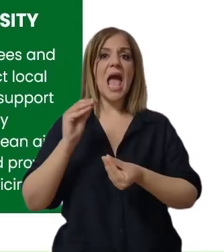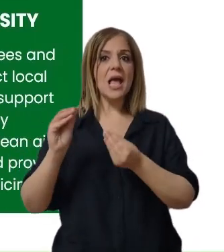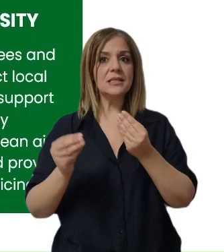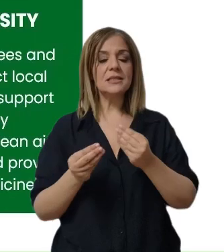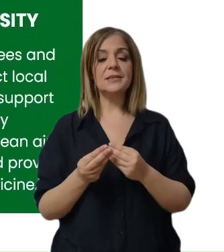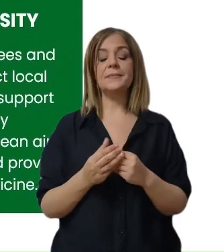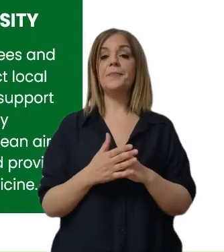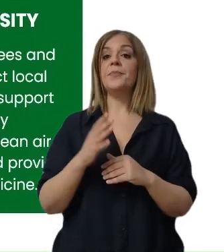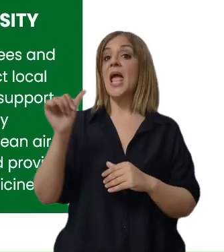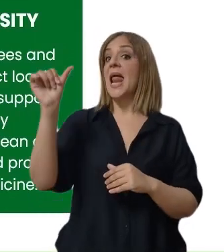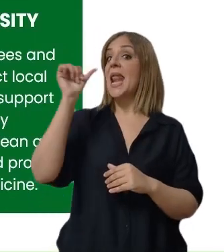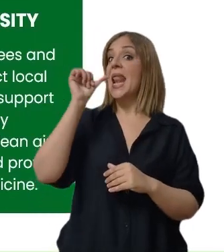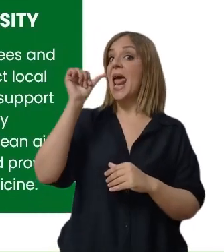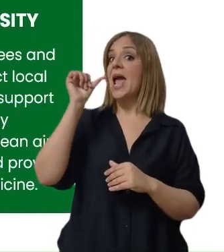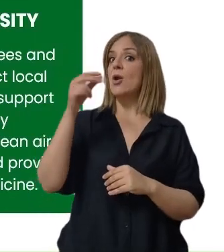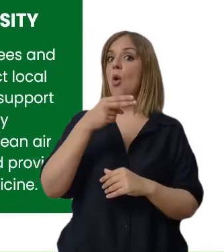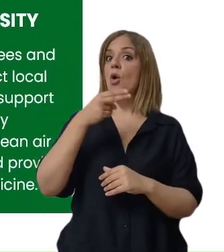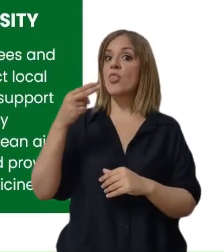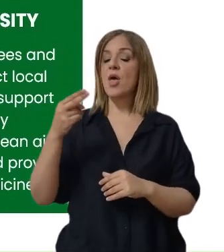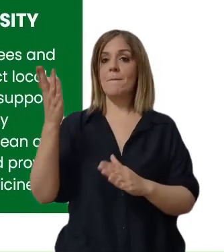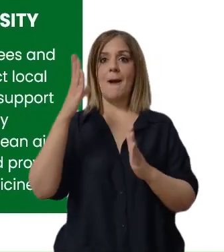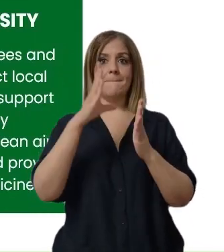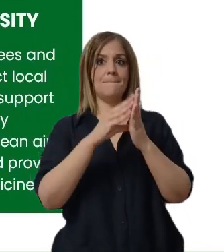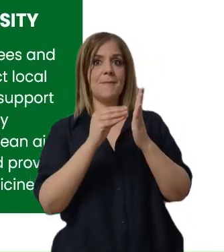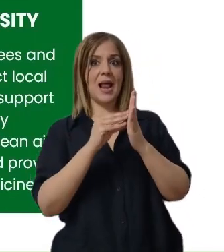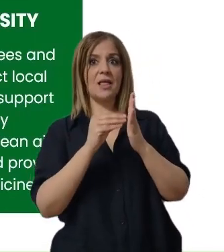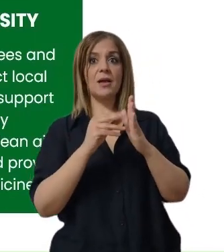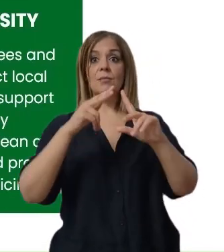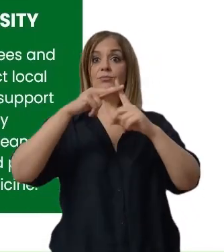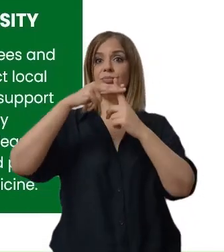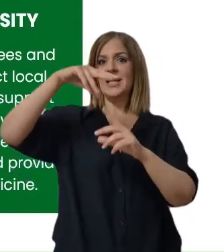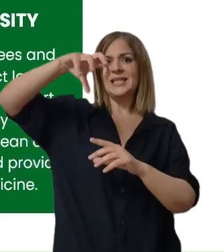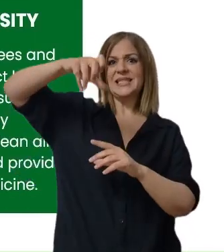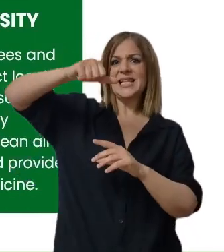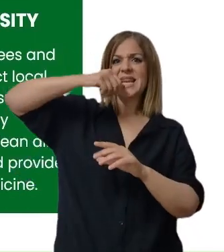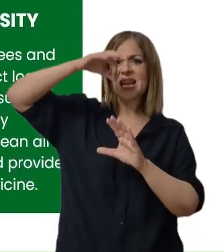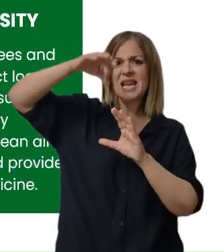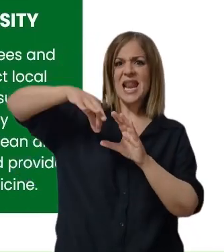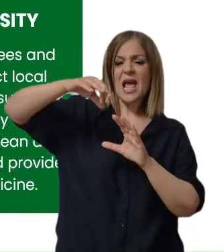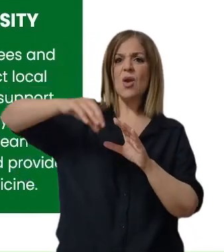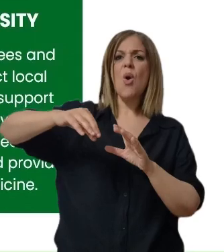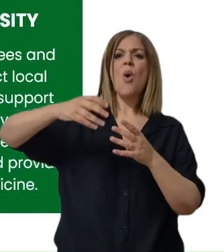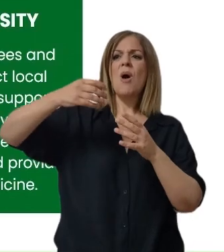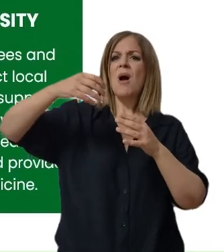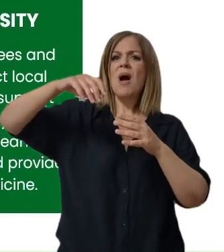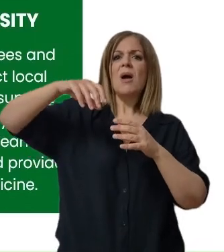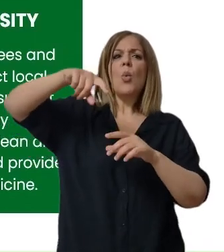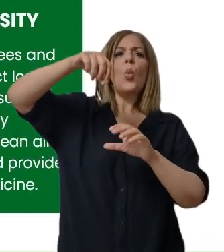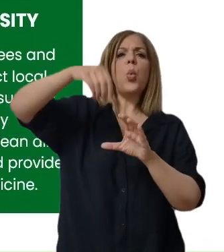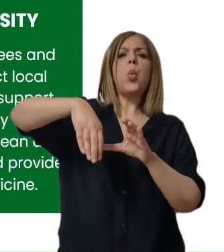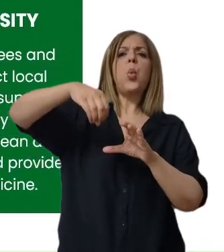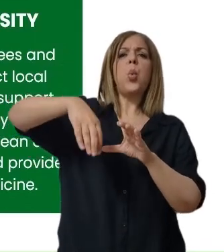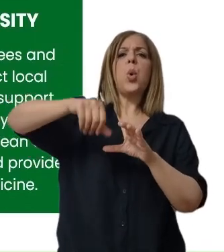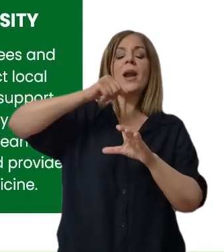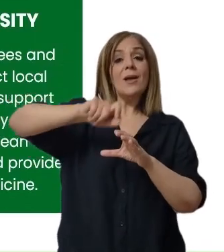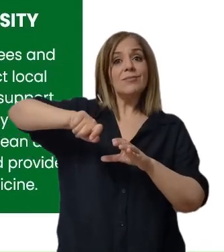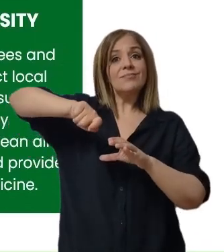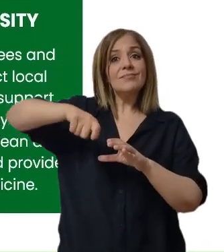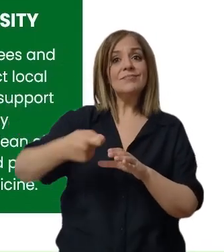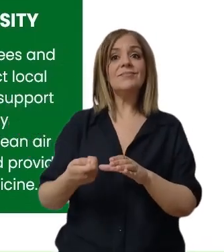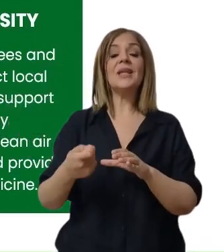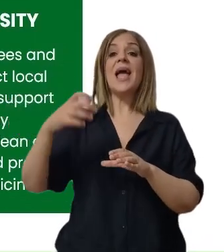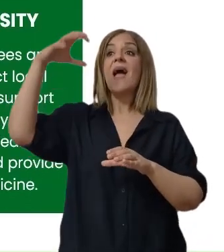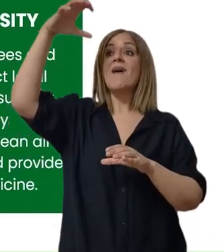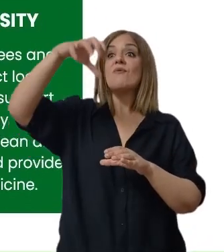For water, we have examples like fix leaks, turn off taps when not in use, collect